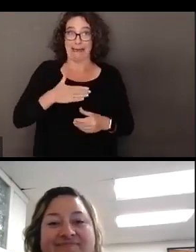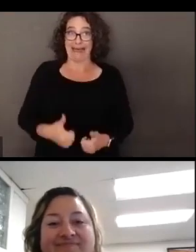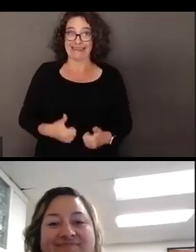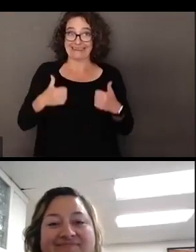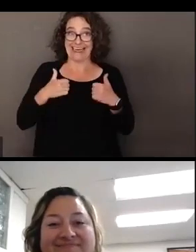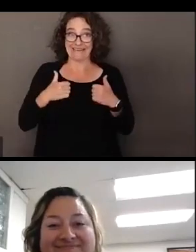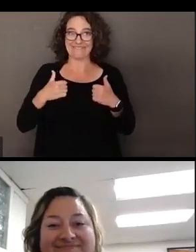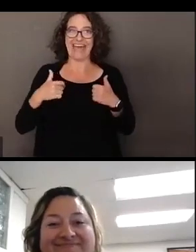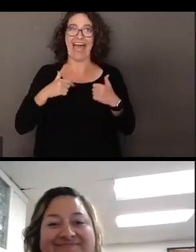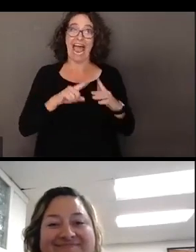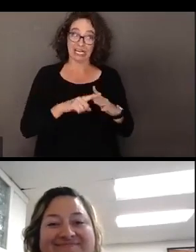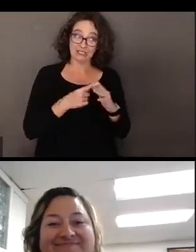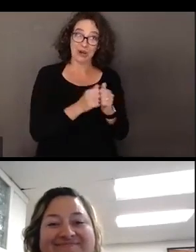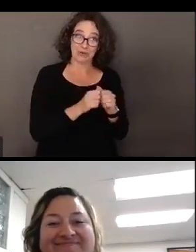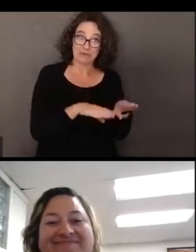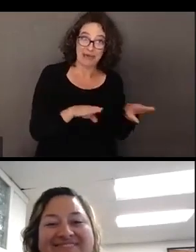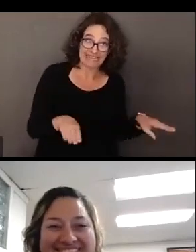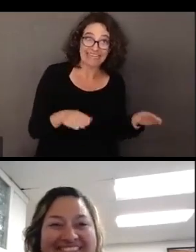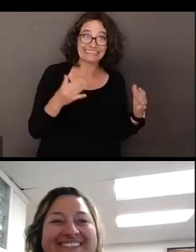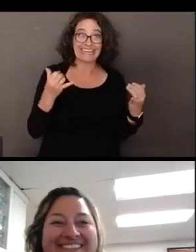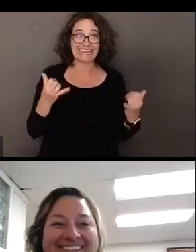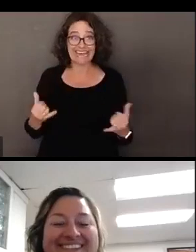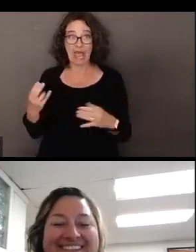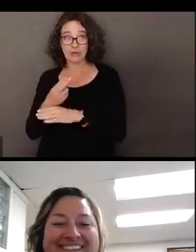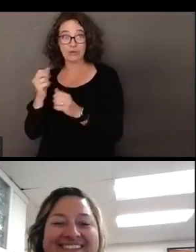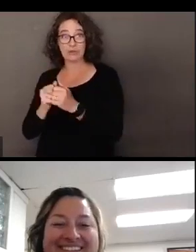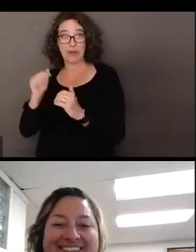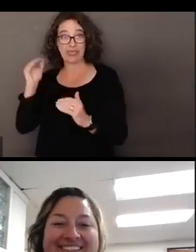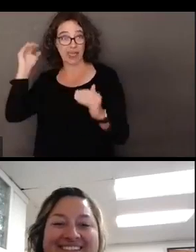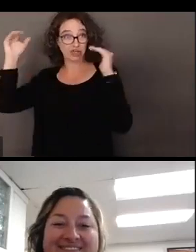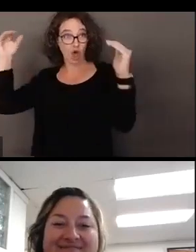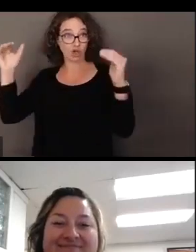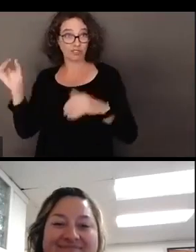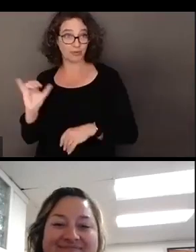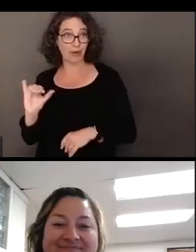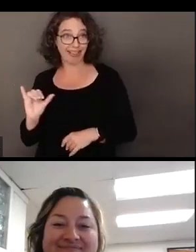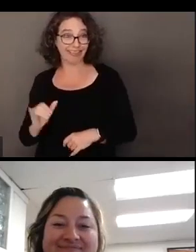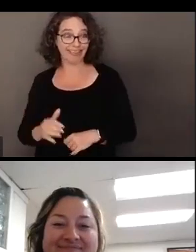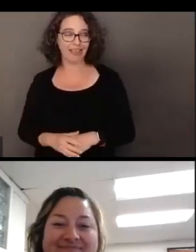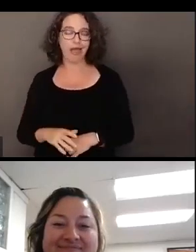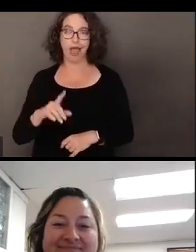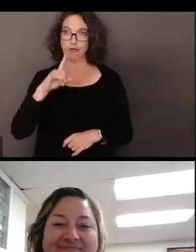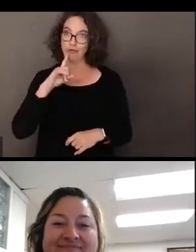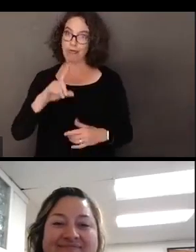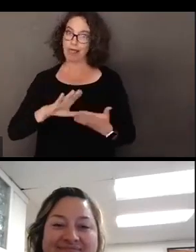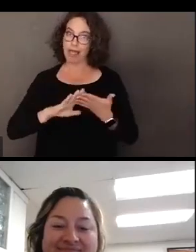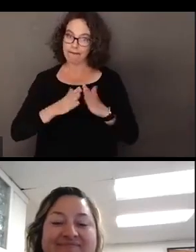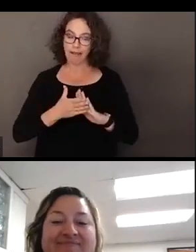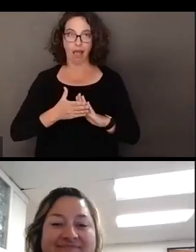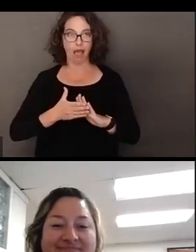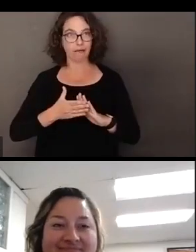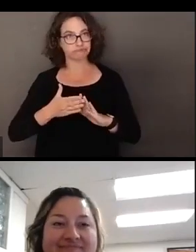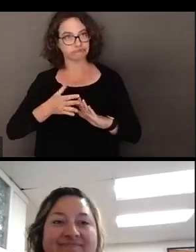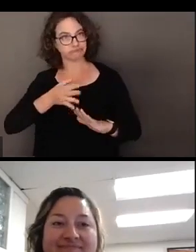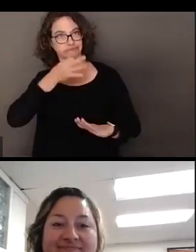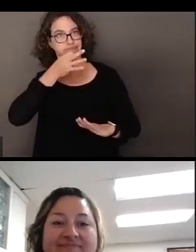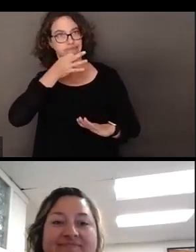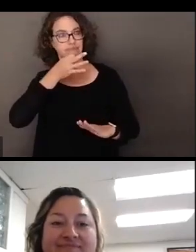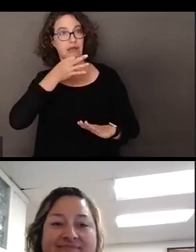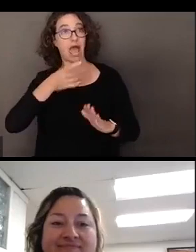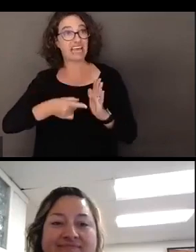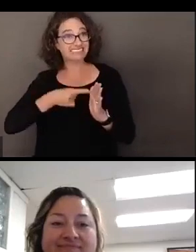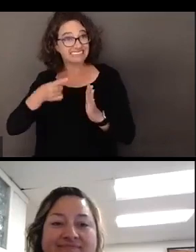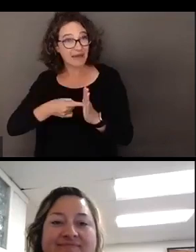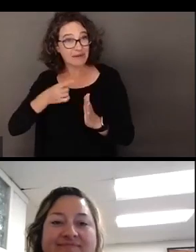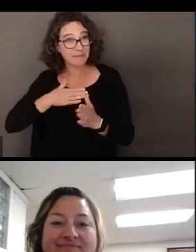with my kids, but now I use it with adults as well. And it has really become a very handy tip for me, right? Sometimes my friends,